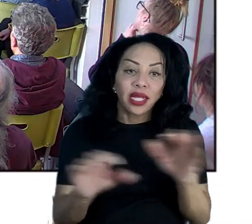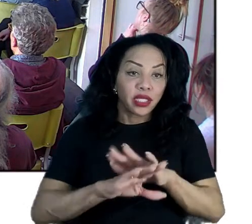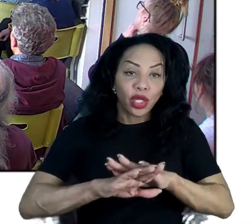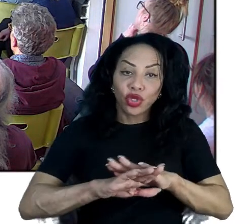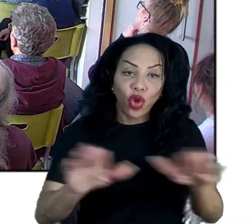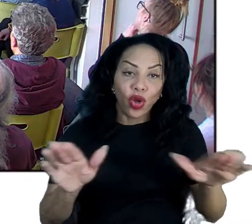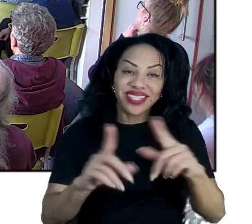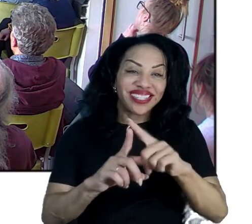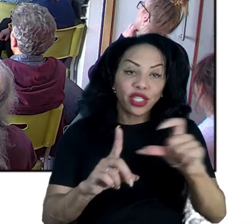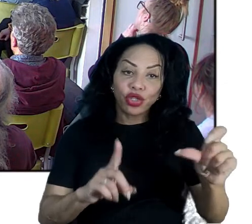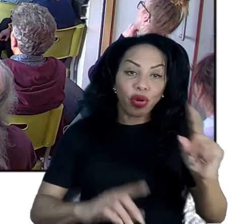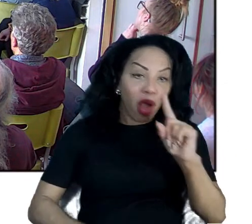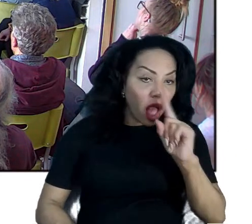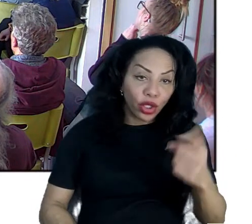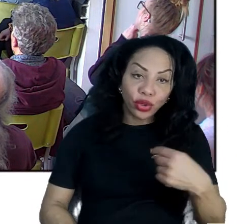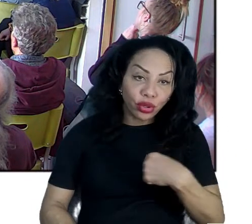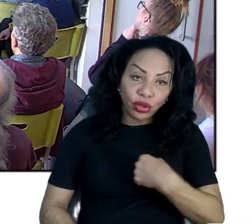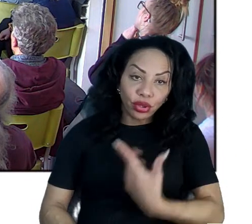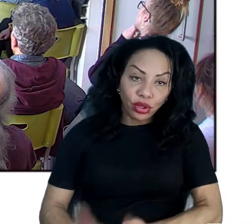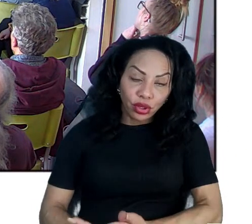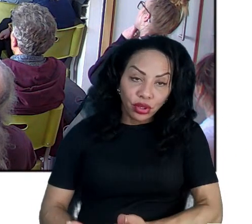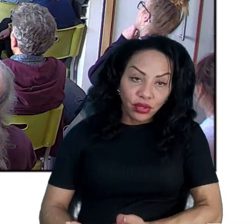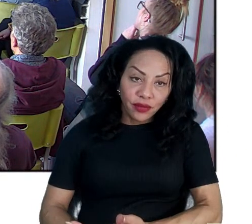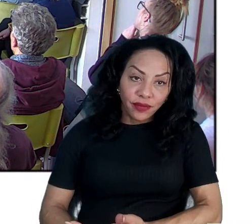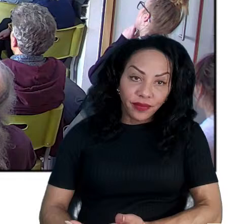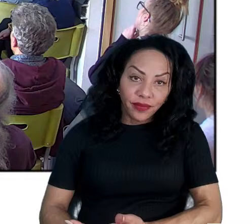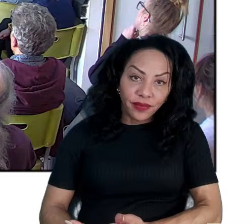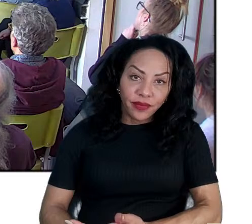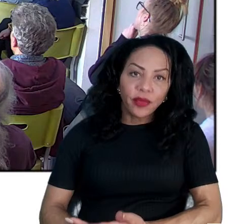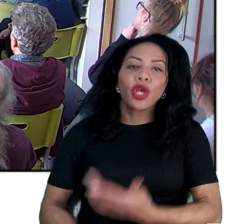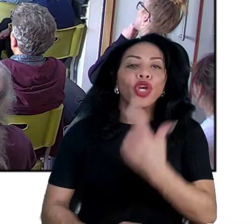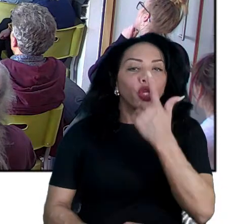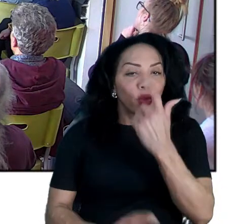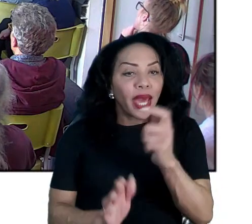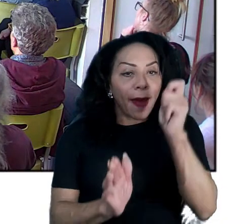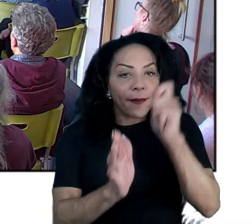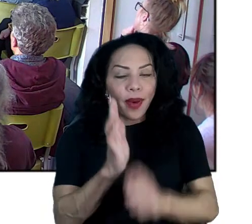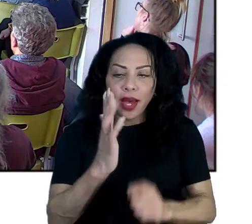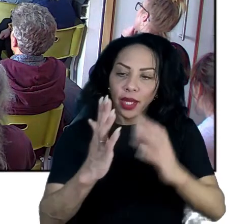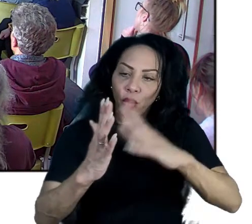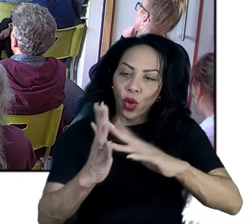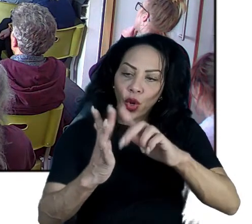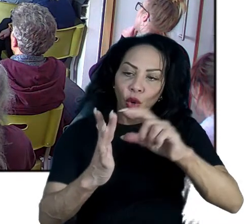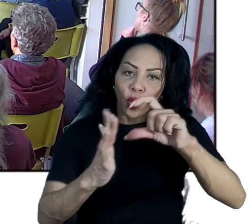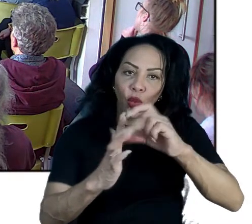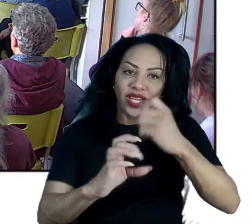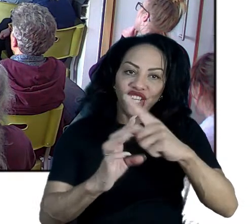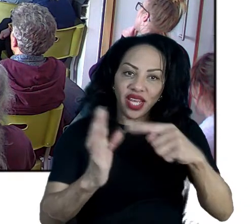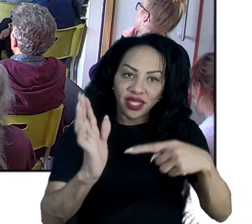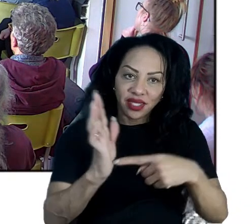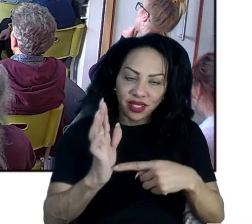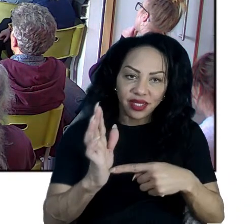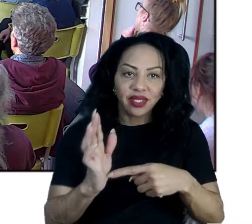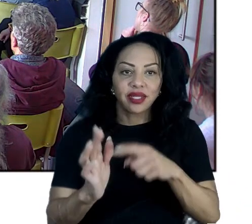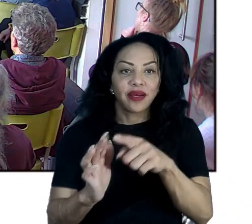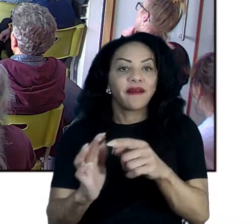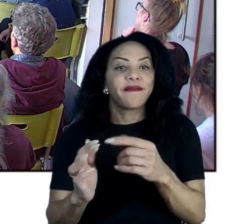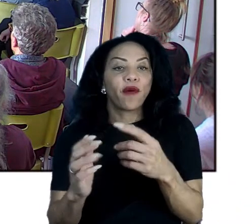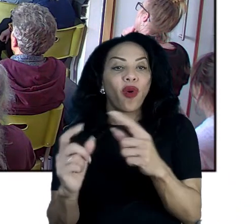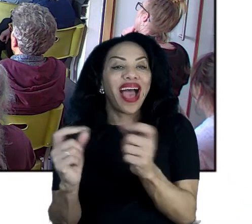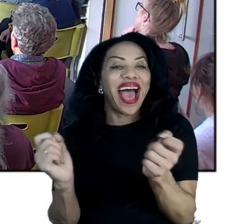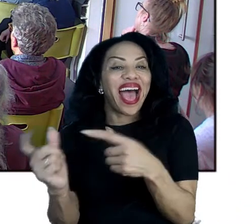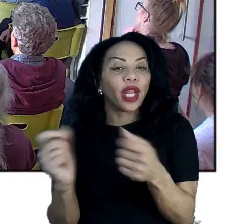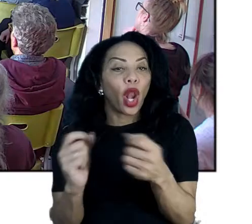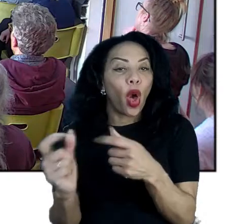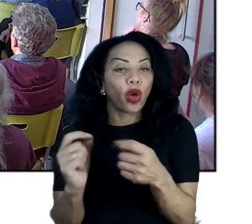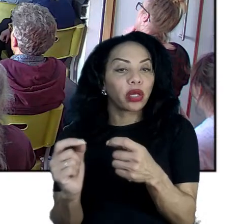couldn't do that. And there are widgets that you can get that can turn analogue fax machines so that